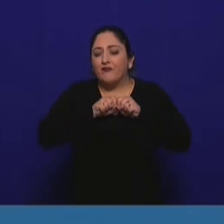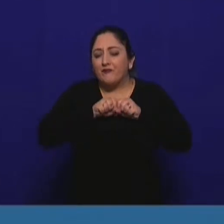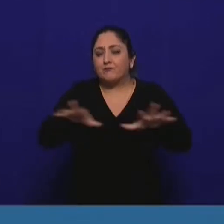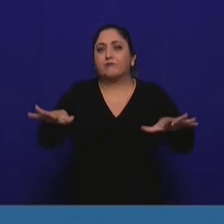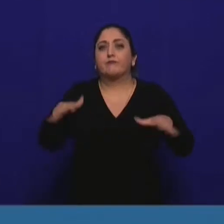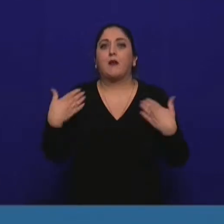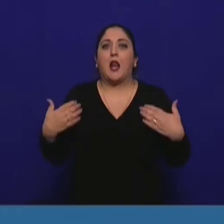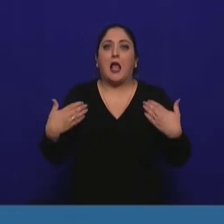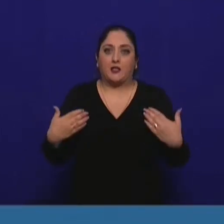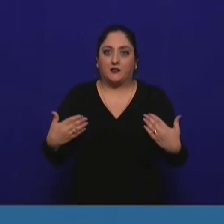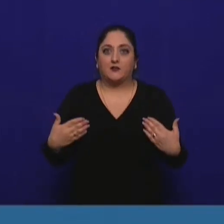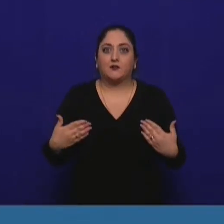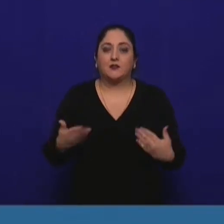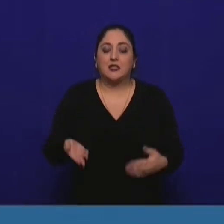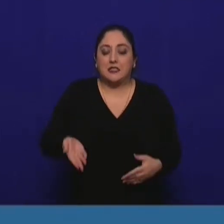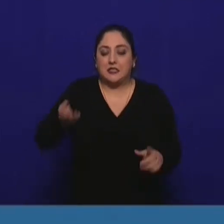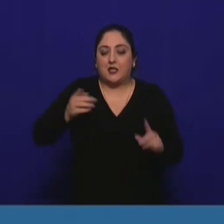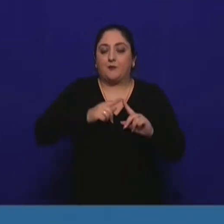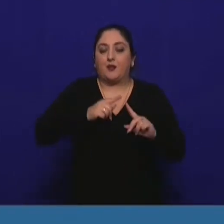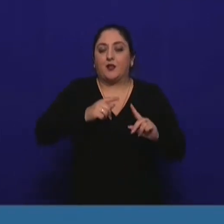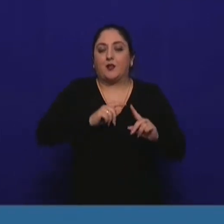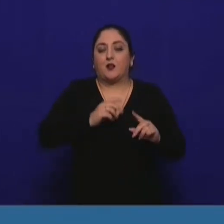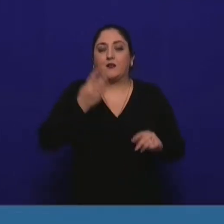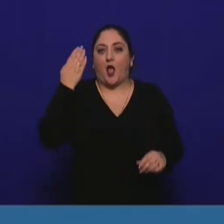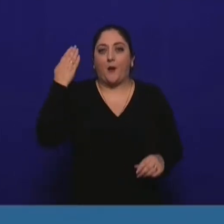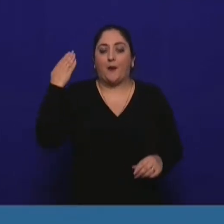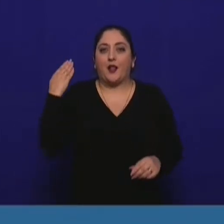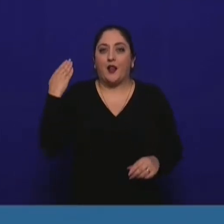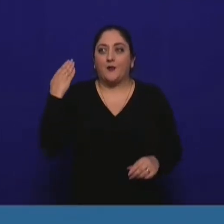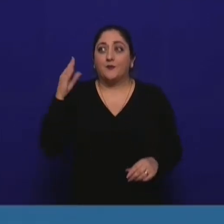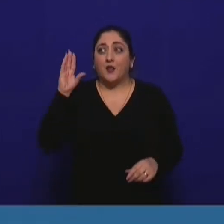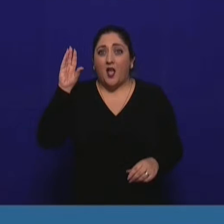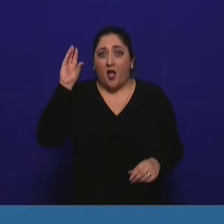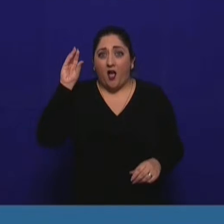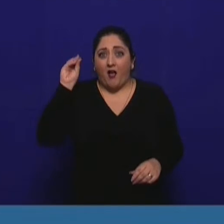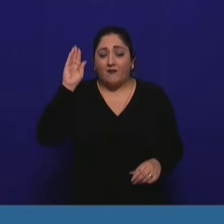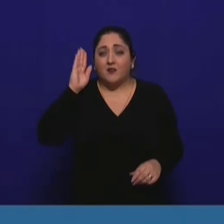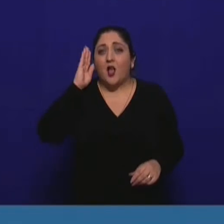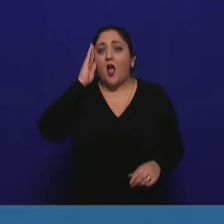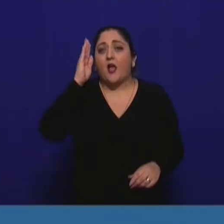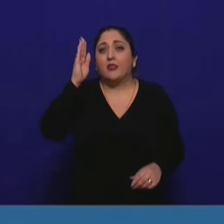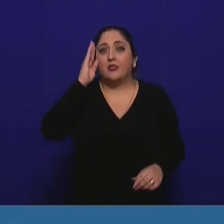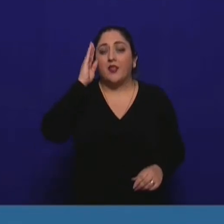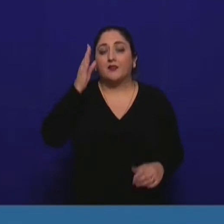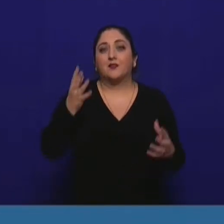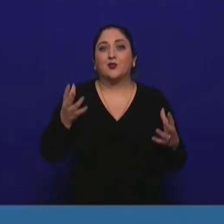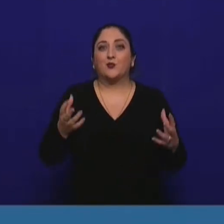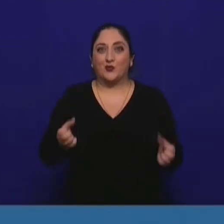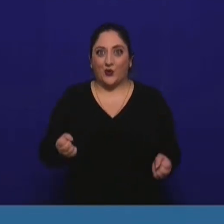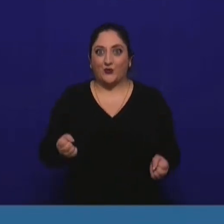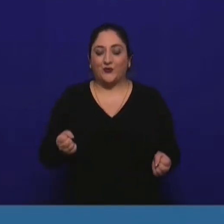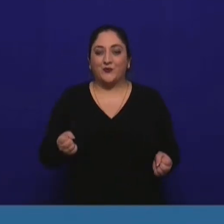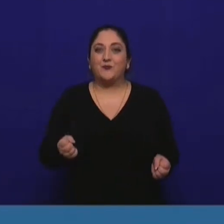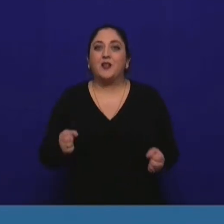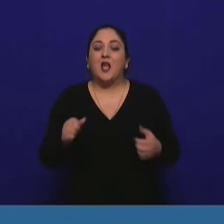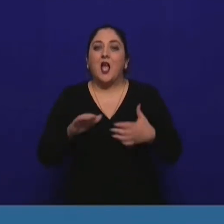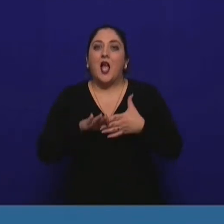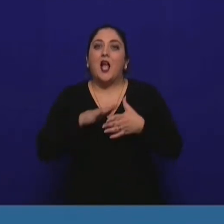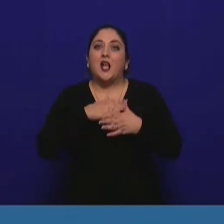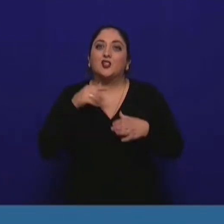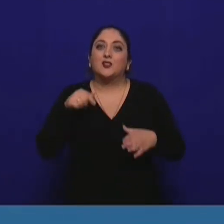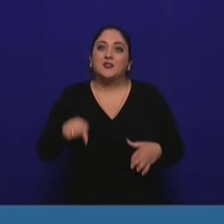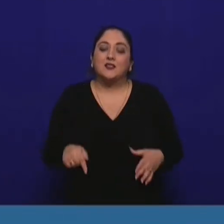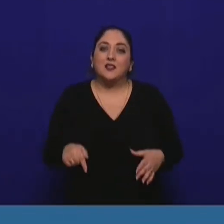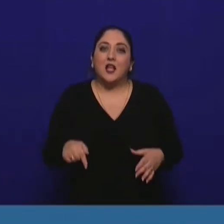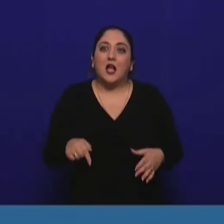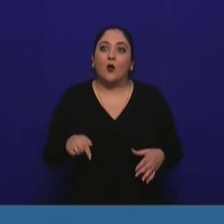allura anka bħalma avżaw ukoll diversi pajjiżi rridu nkunu diligenti għaliex dawn il-varjanti